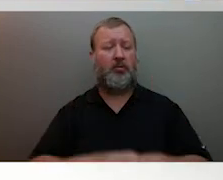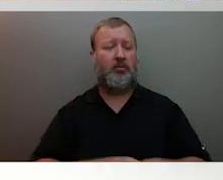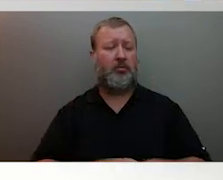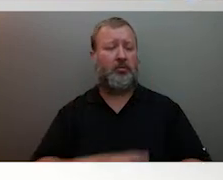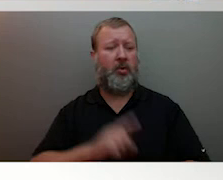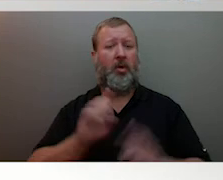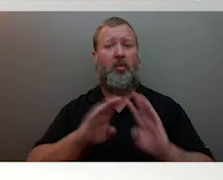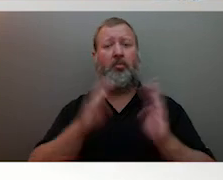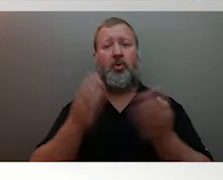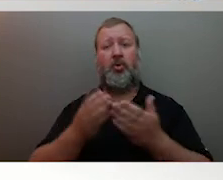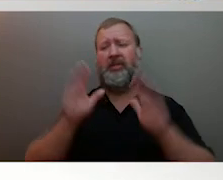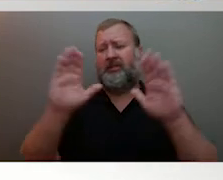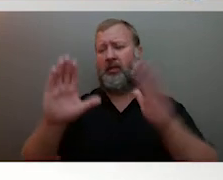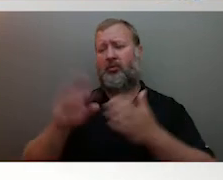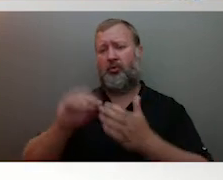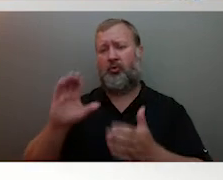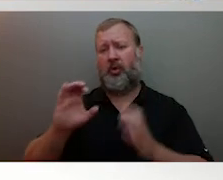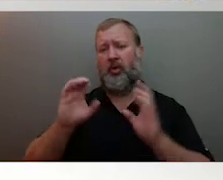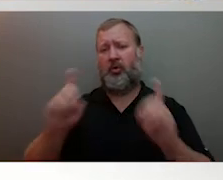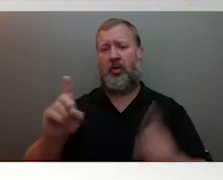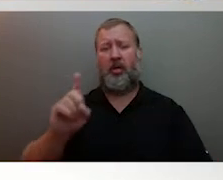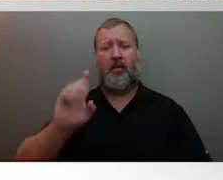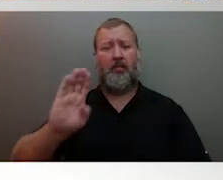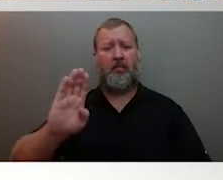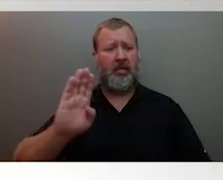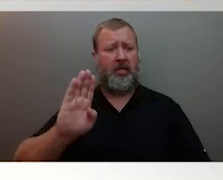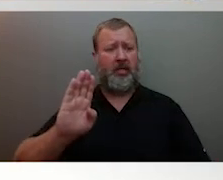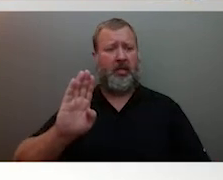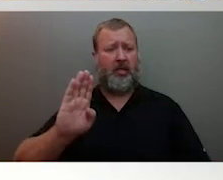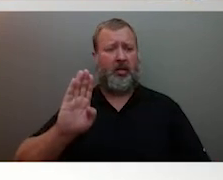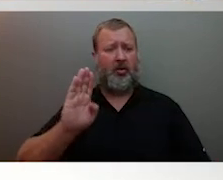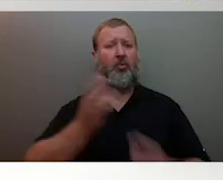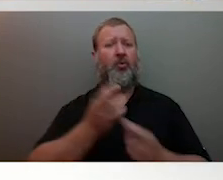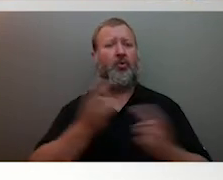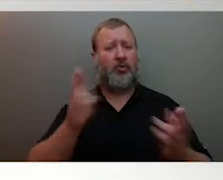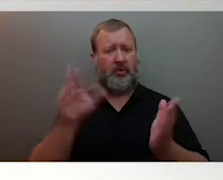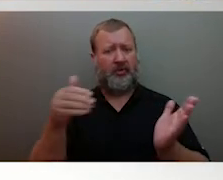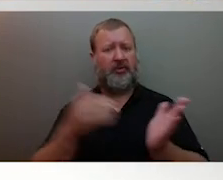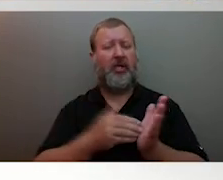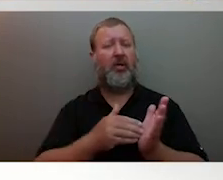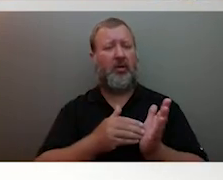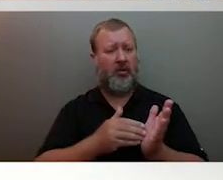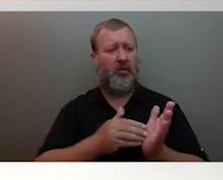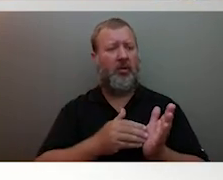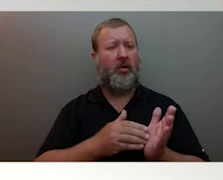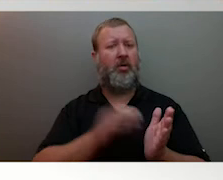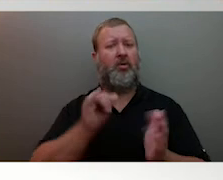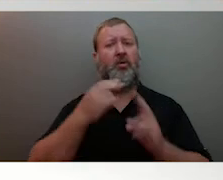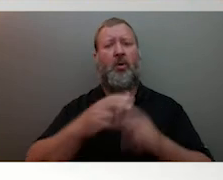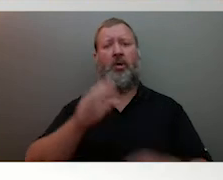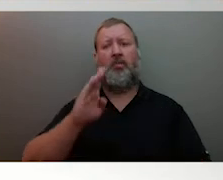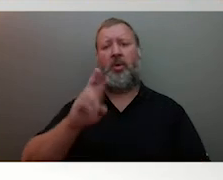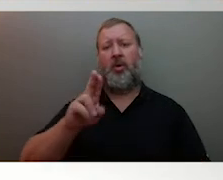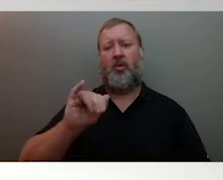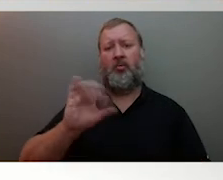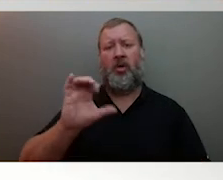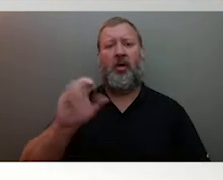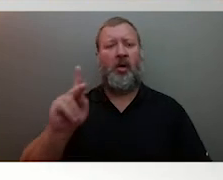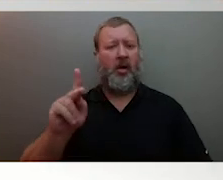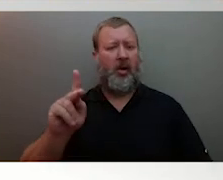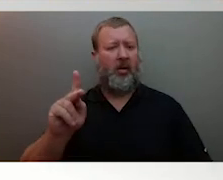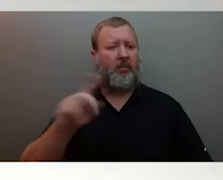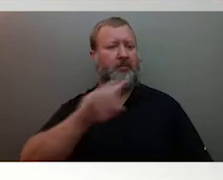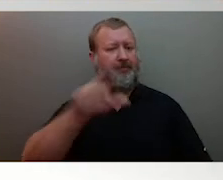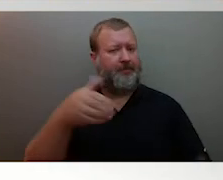of Exceptional Student Education, the BEAS Resource and Information Center, we used to call that BRIC, but that's where you could